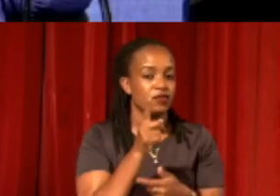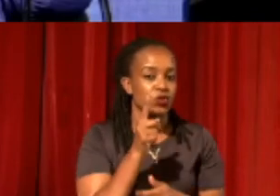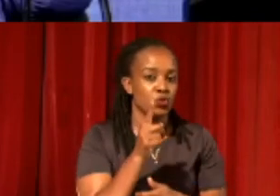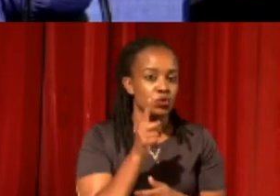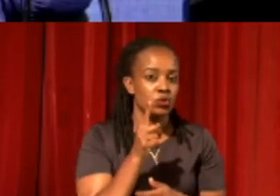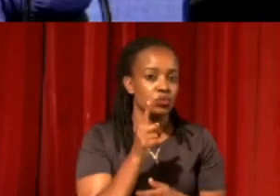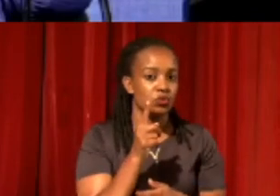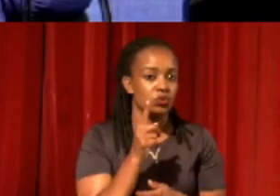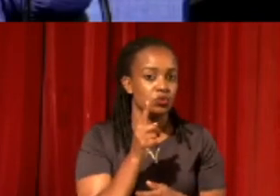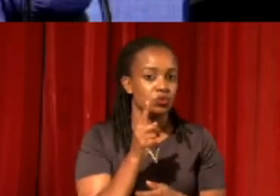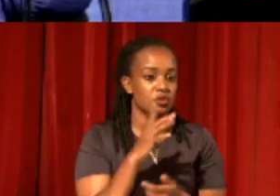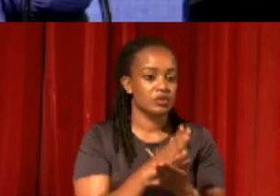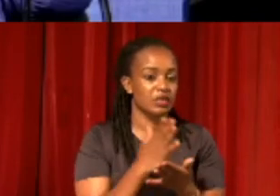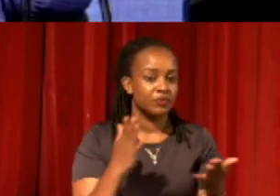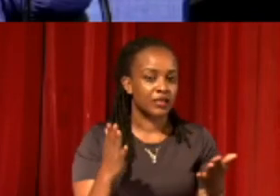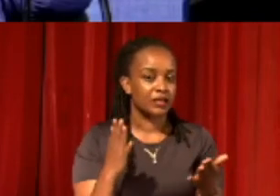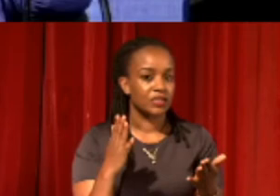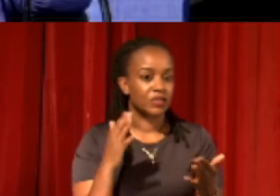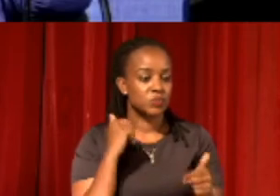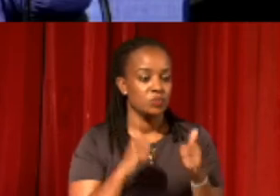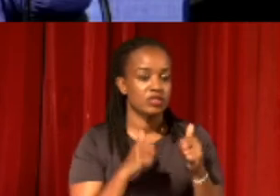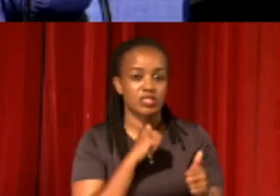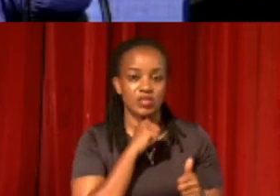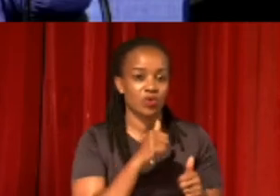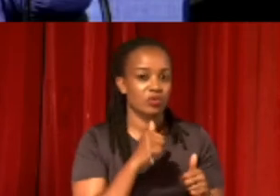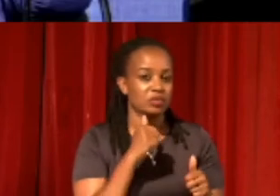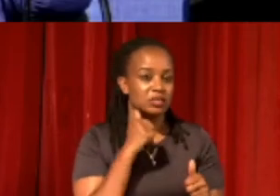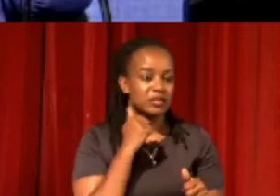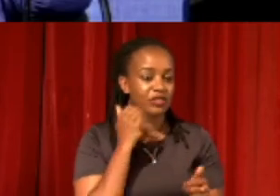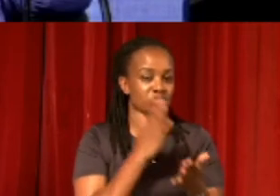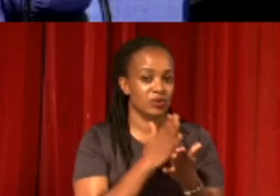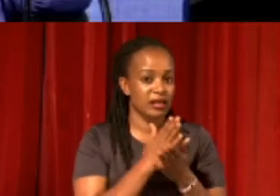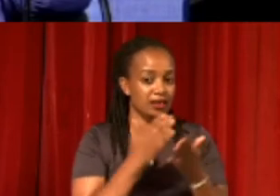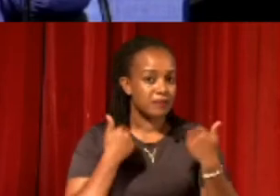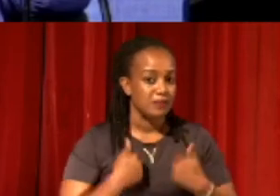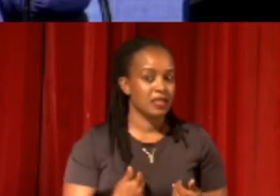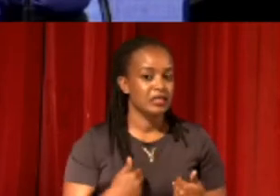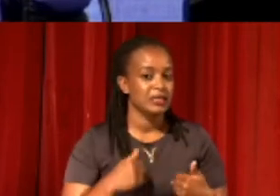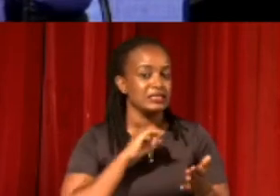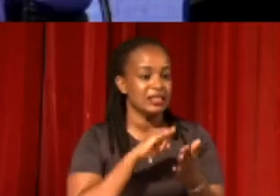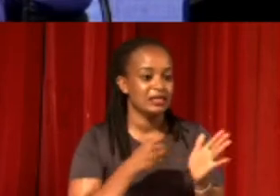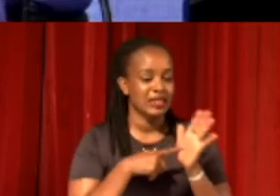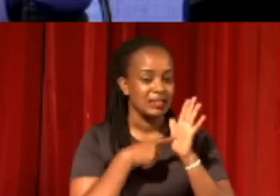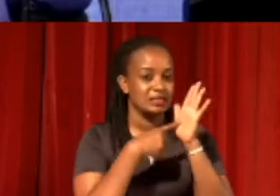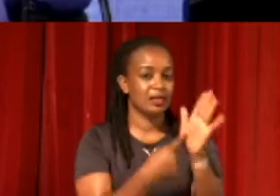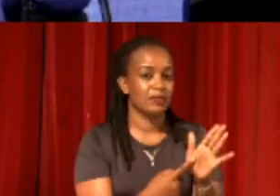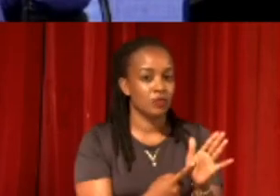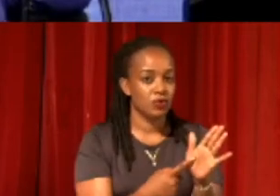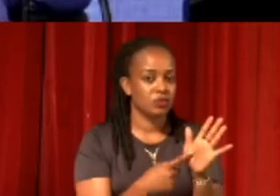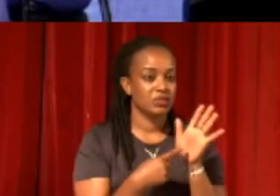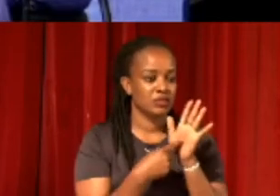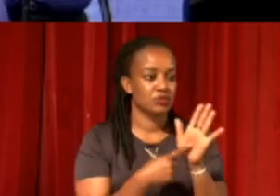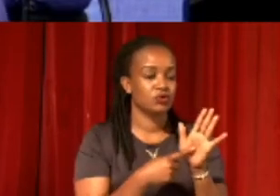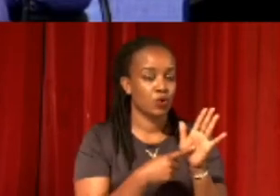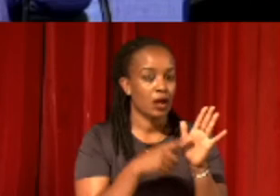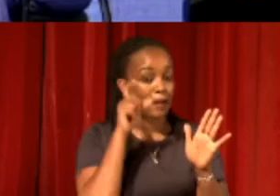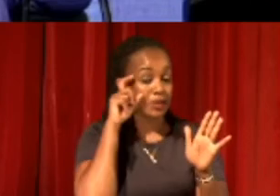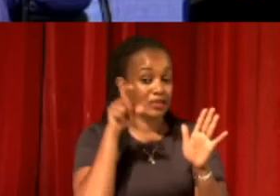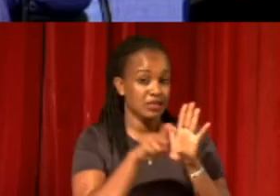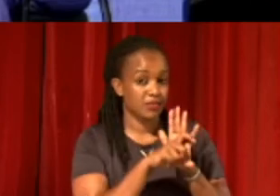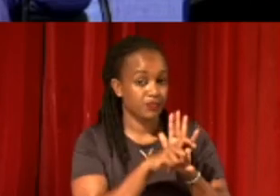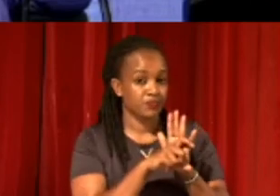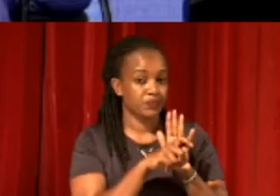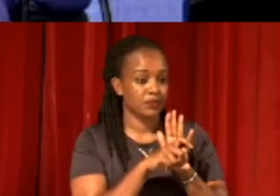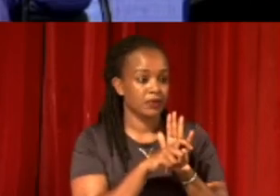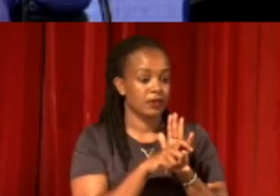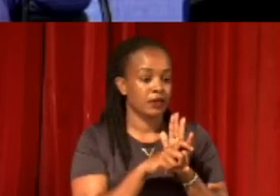And it's not to demean what the CMOs do in any way. Yeah. It's just to give an example. To paint a picture. Paint a picture, yes. exactly. I